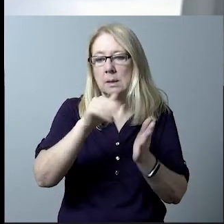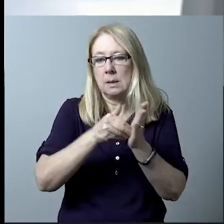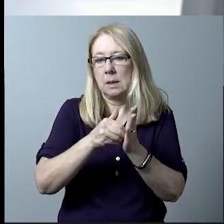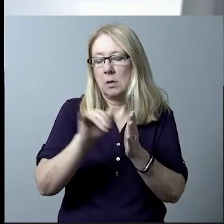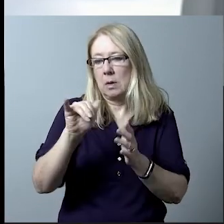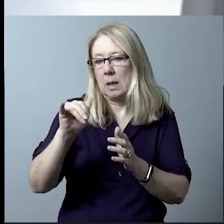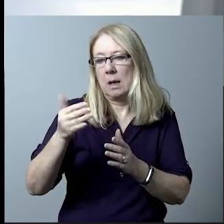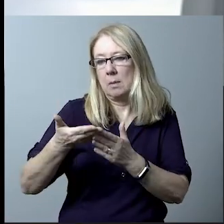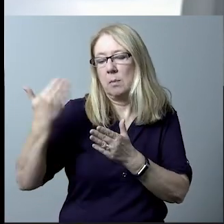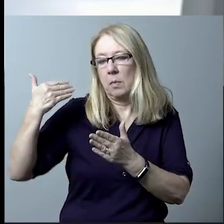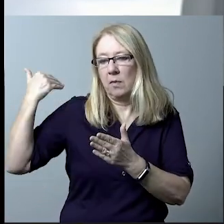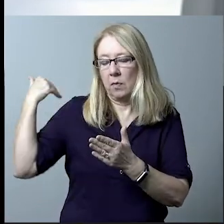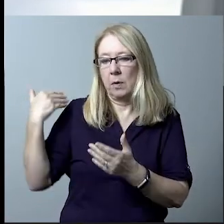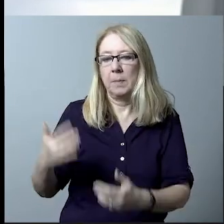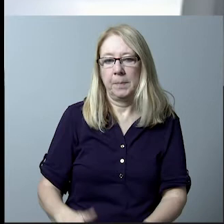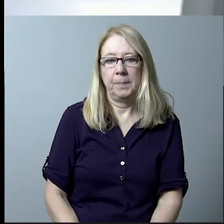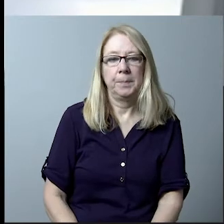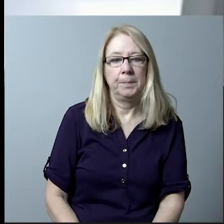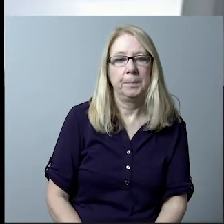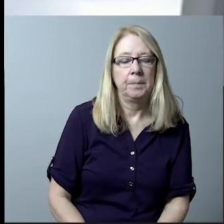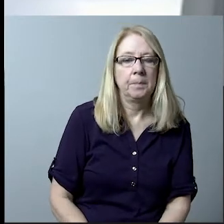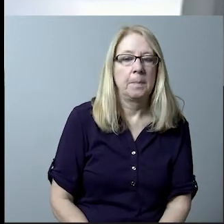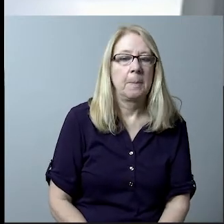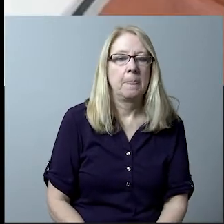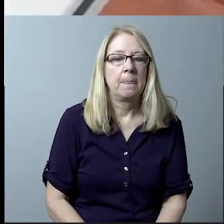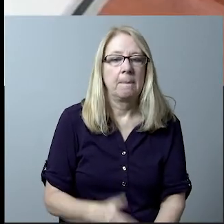Center as usual.